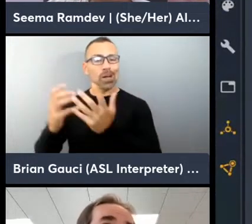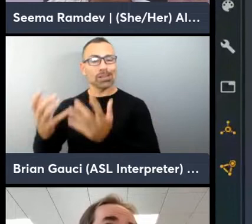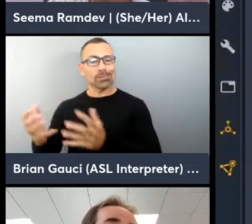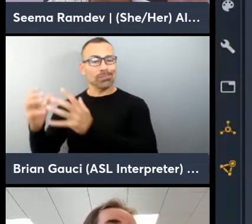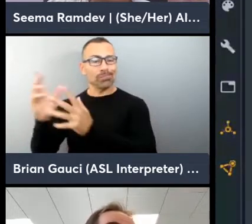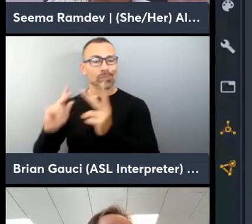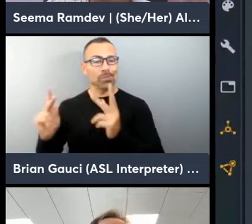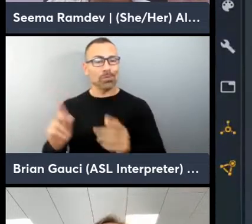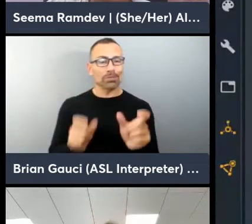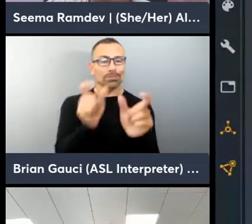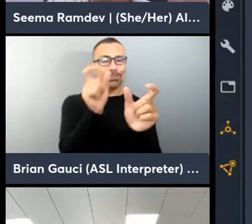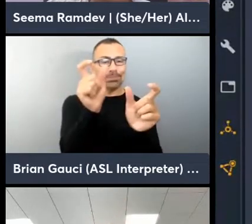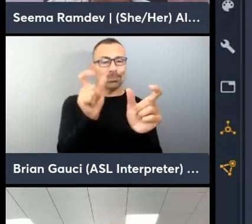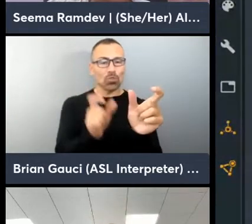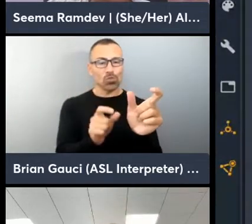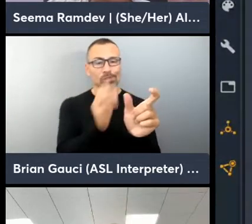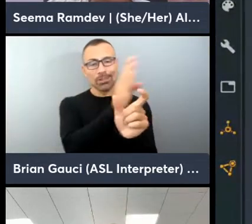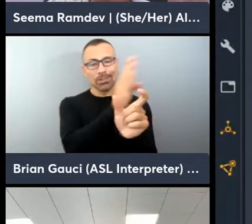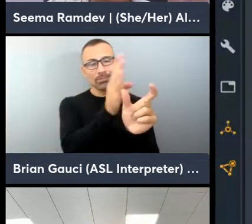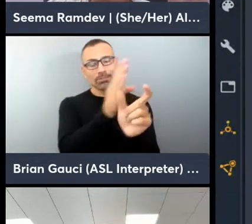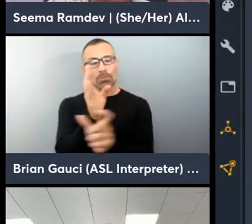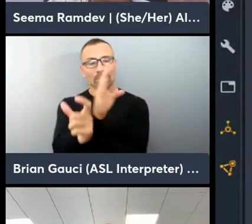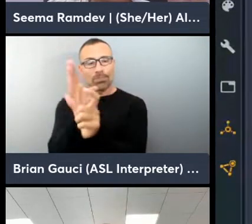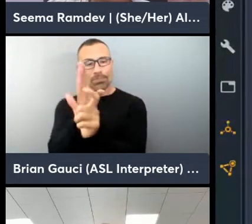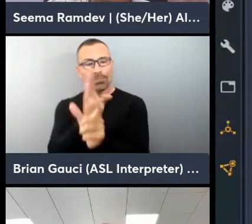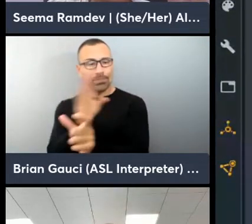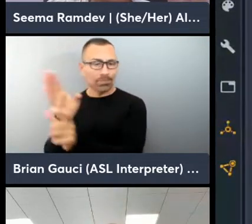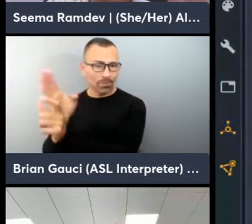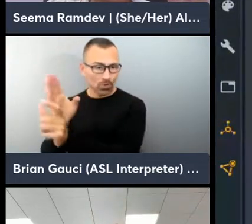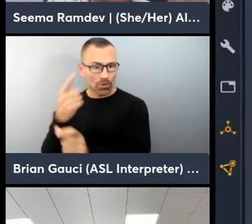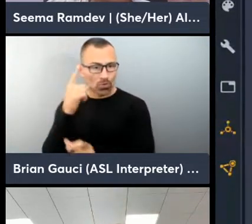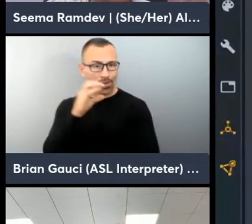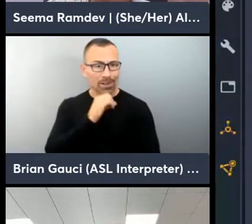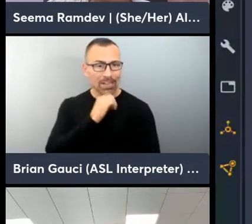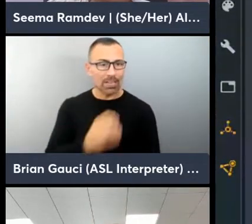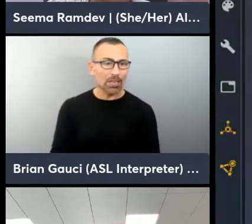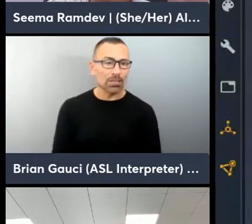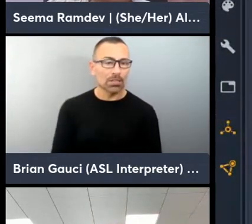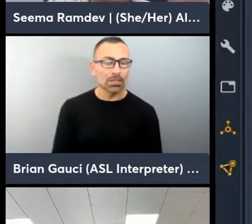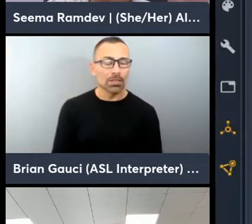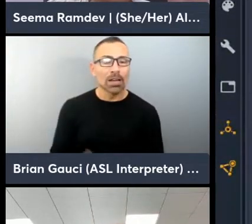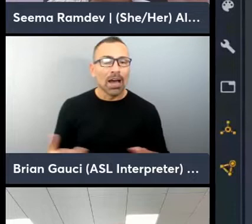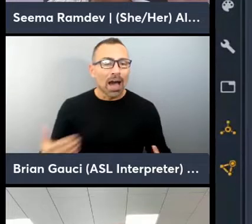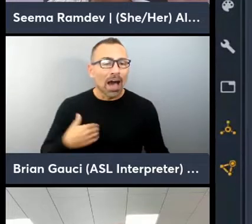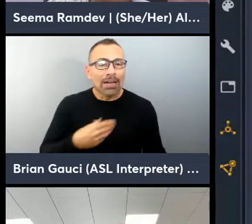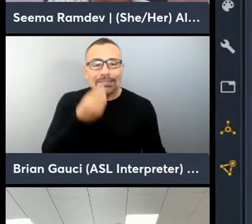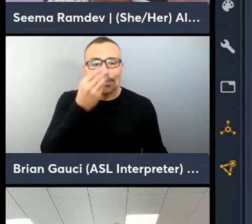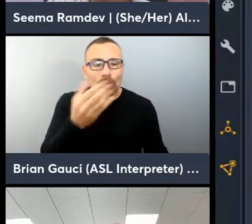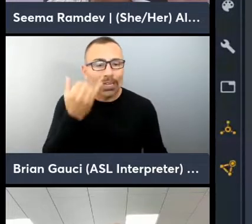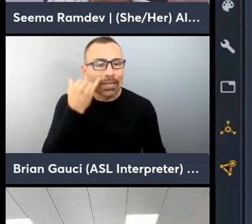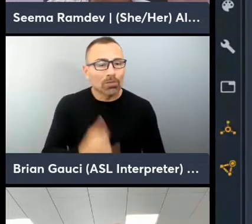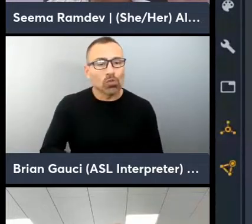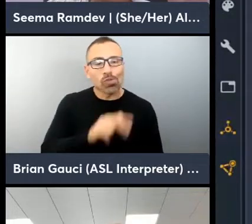data scientists will do, because you don't care whether somebody necessarily is 37 or 38. That may not